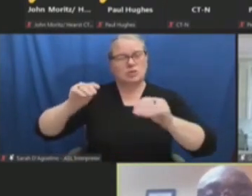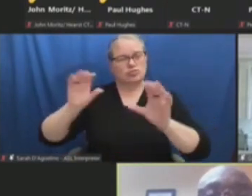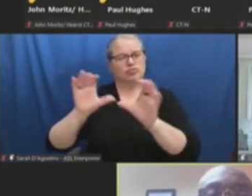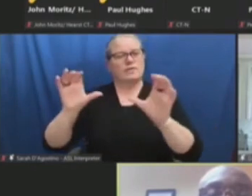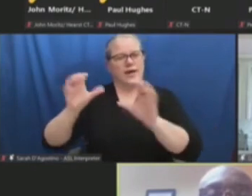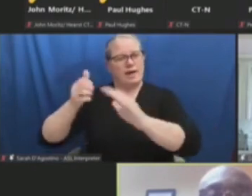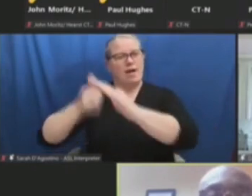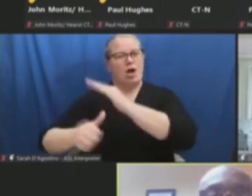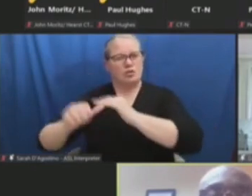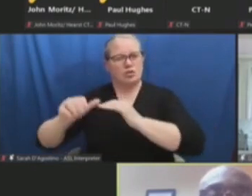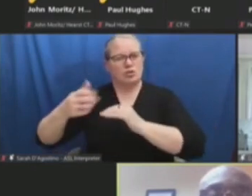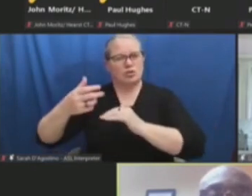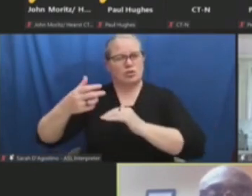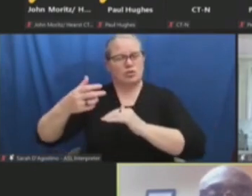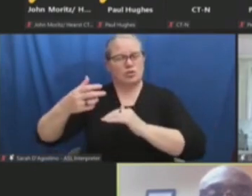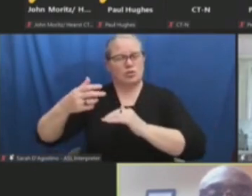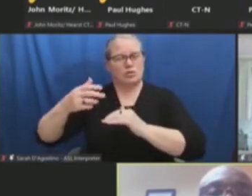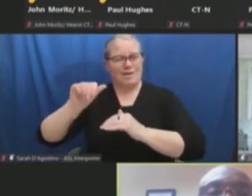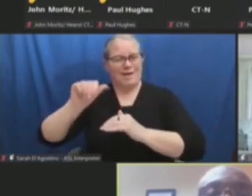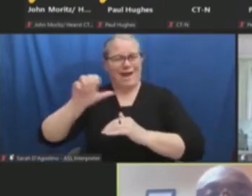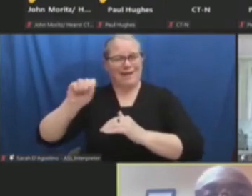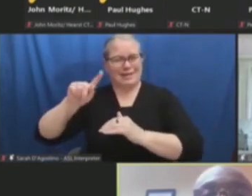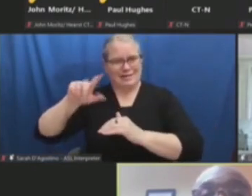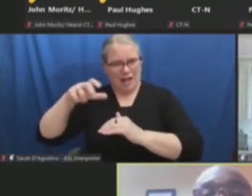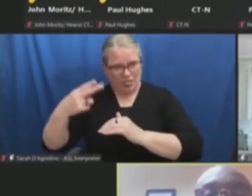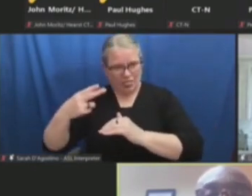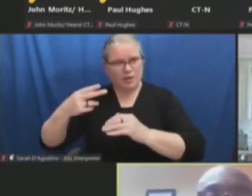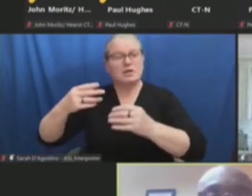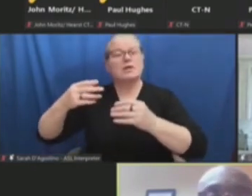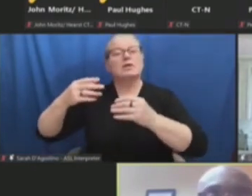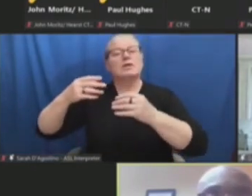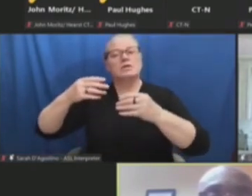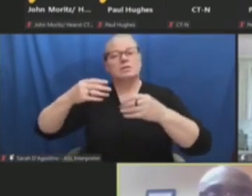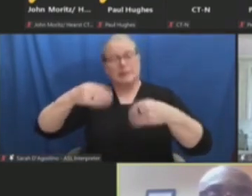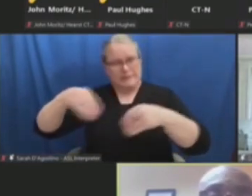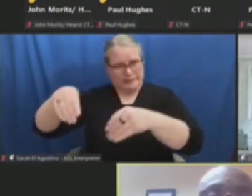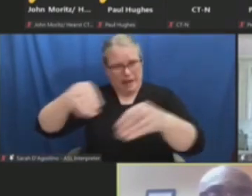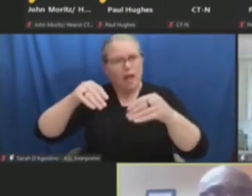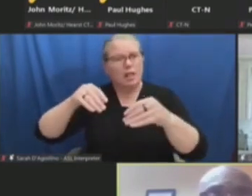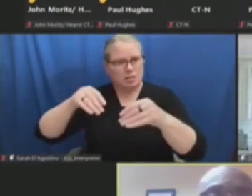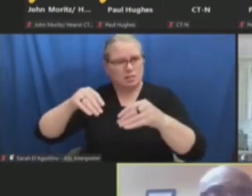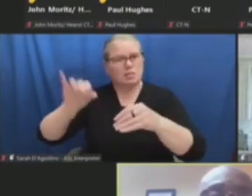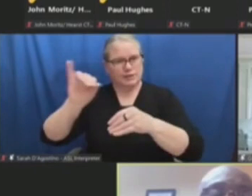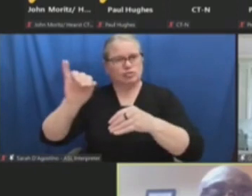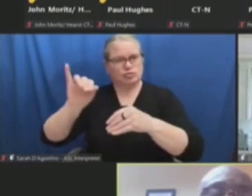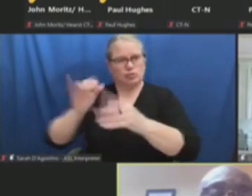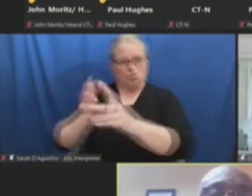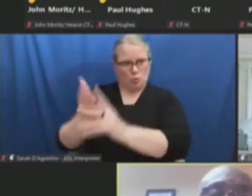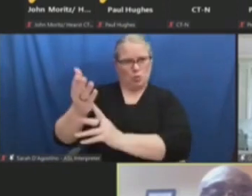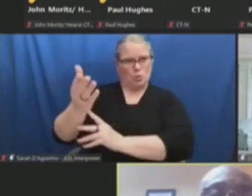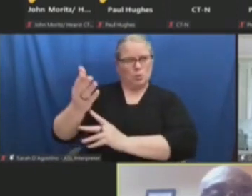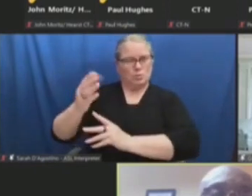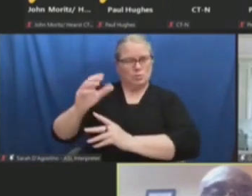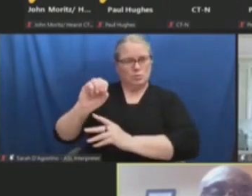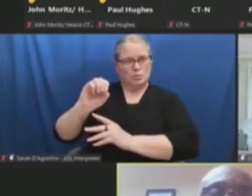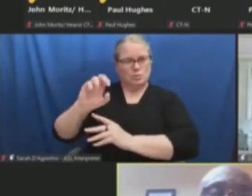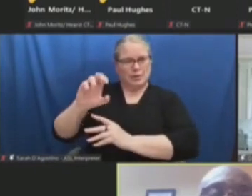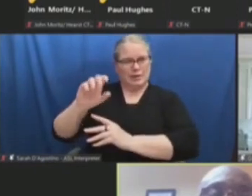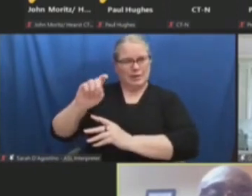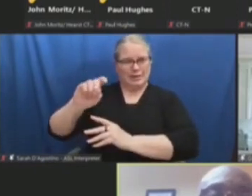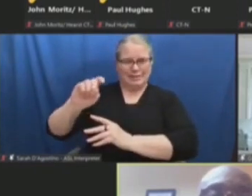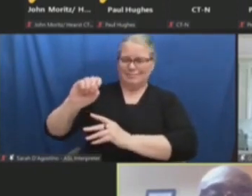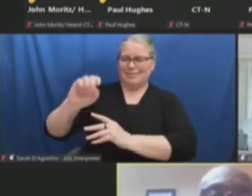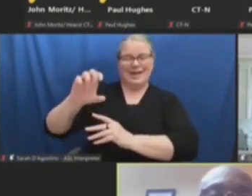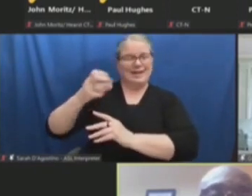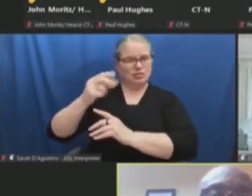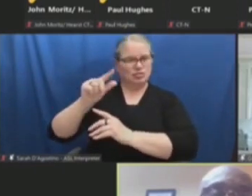insurance on the exchange. And those 100 will be added to that 400, to those 400 plus. Again, they are completely independent of